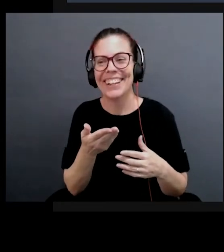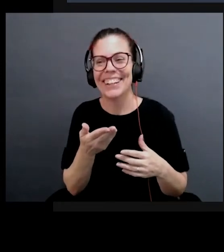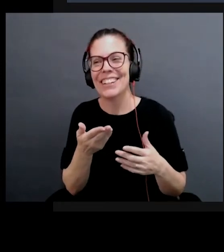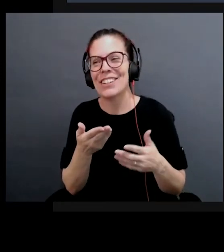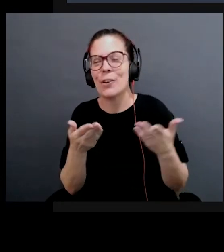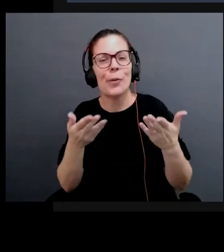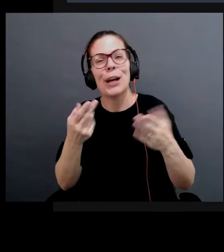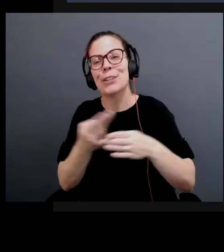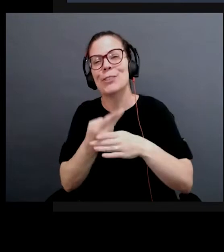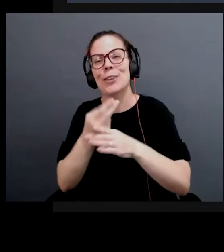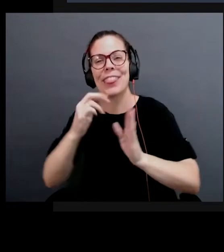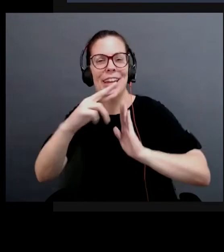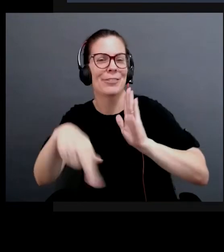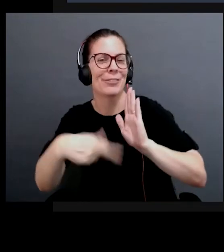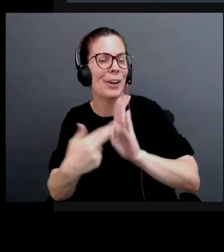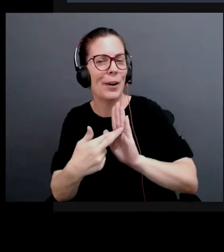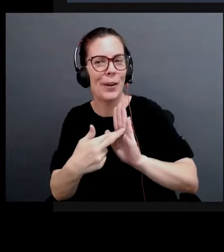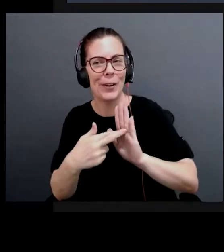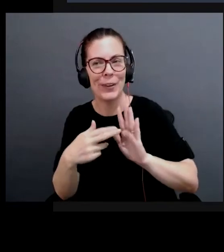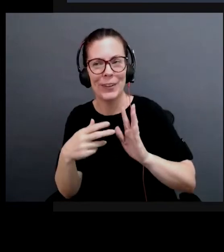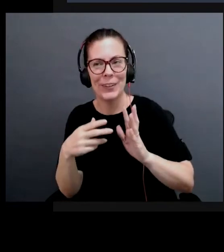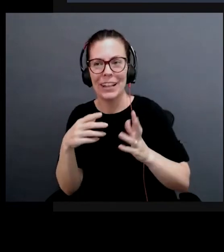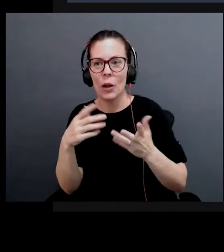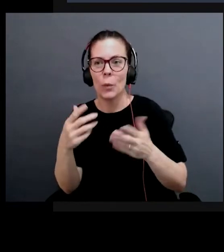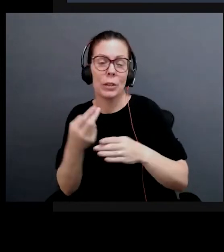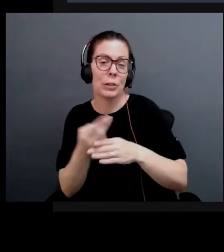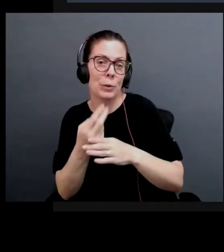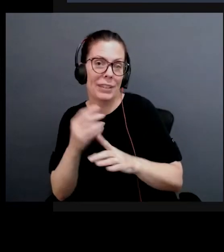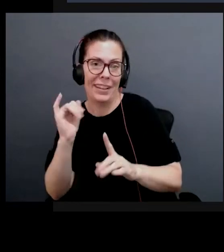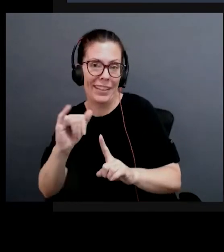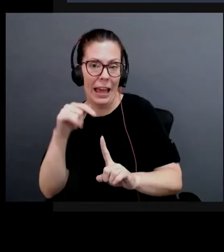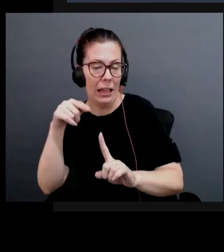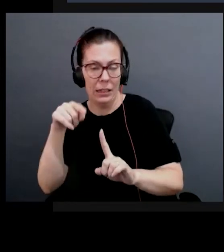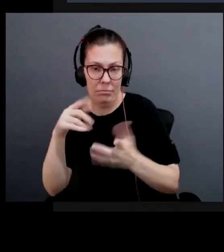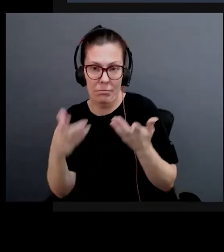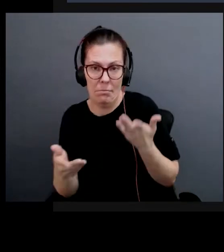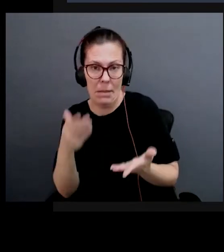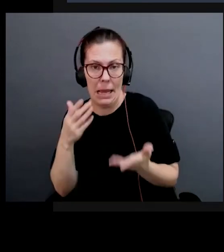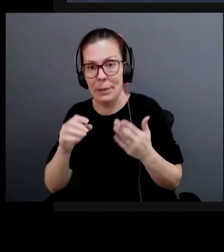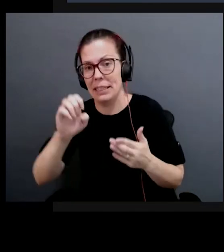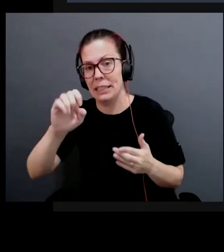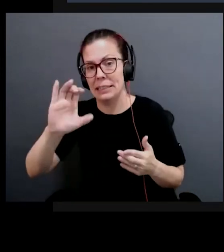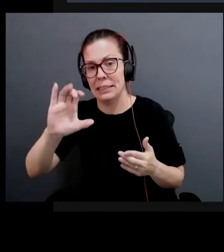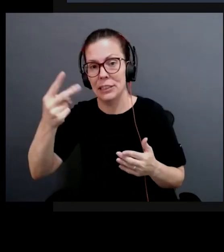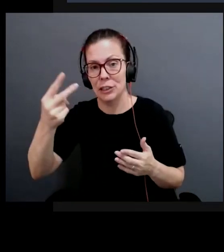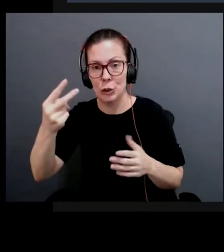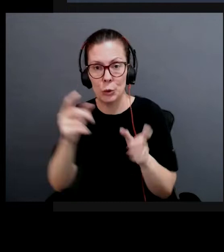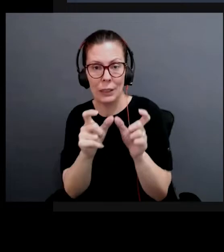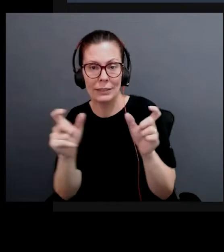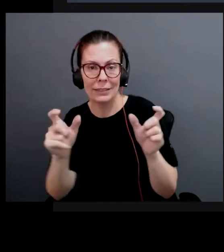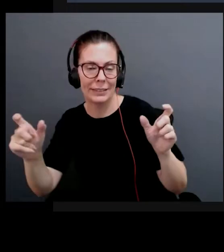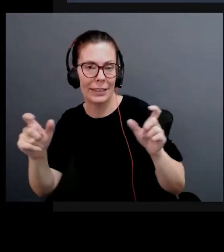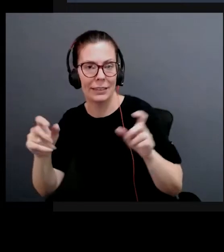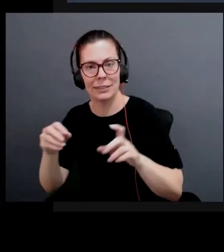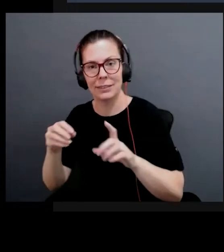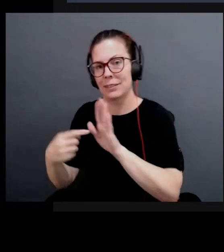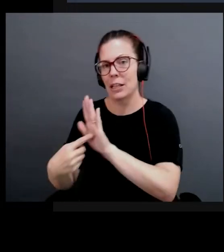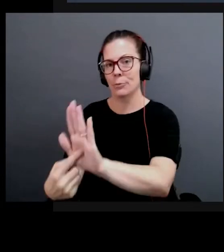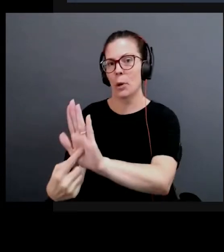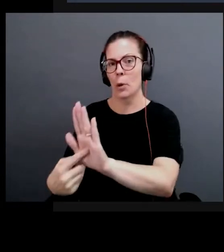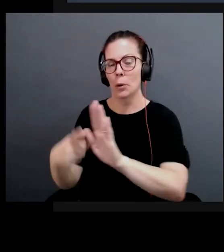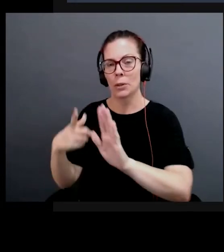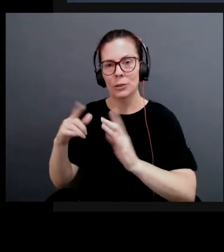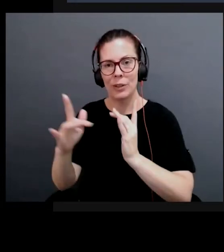that role, and what is that, what is using that role, and is that maybe like EC2 instance or something exposed to the internet where it's starting to really kind of